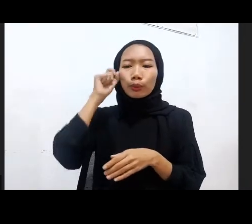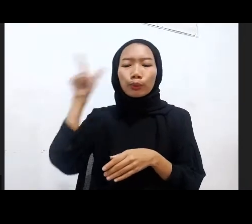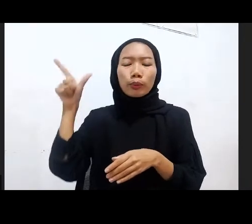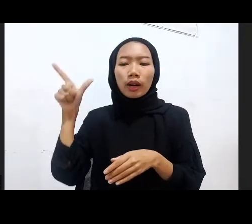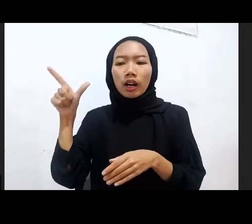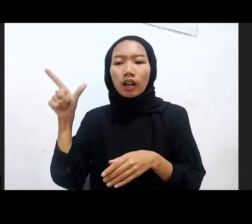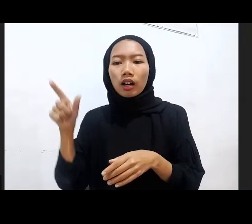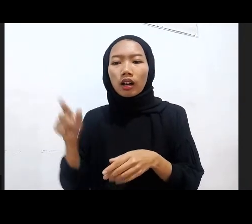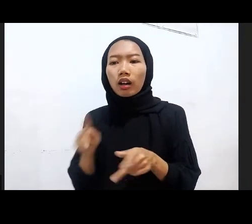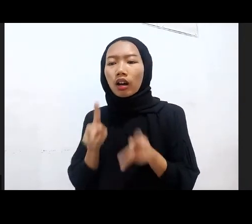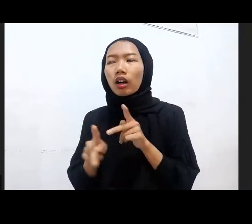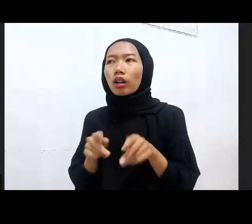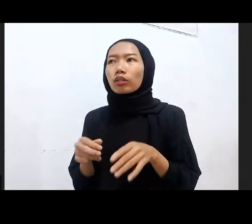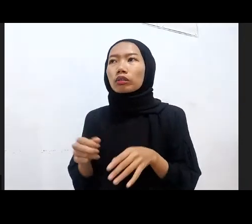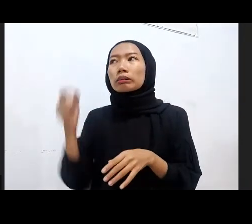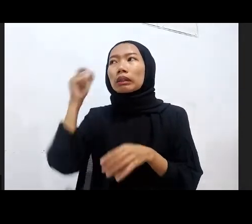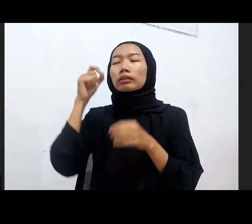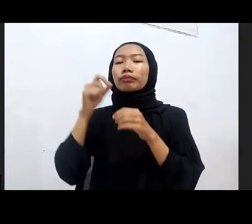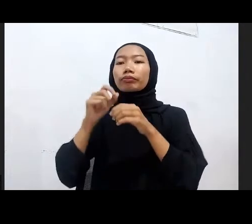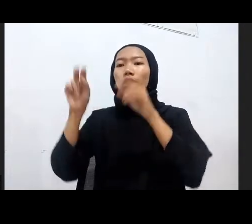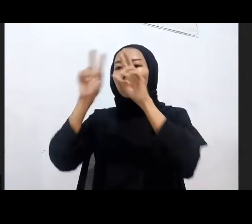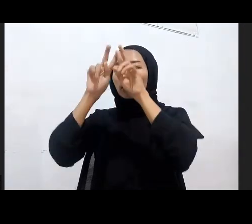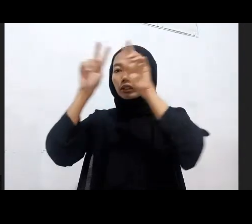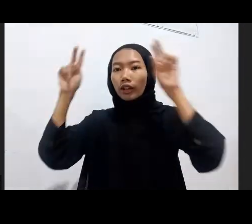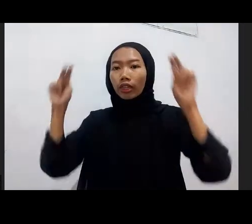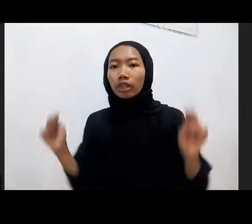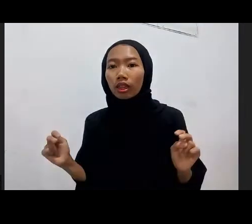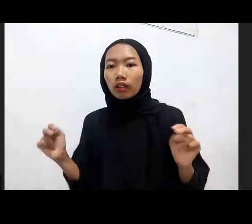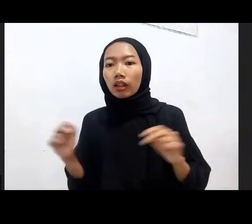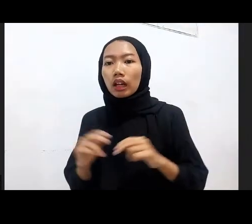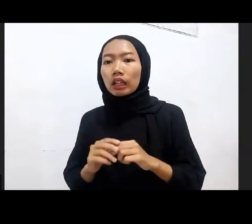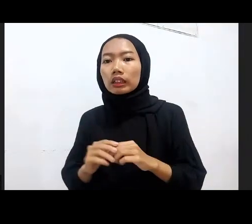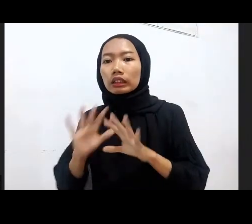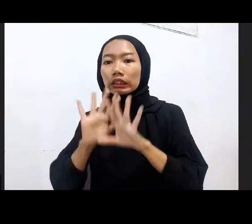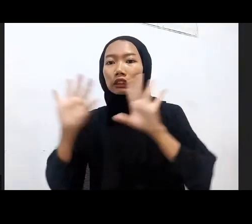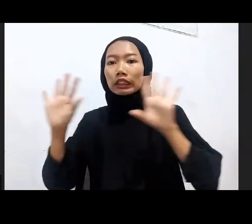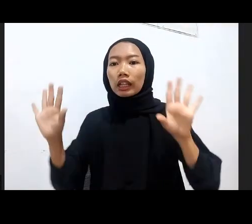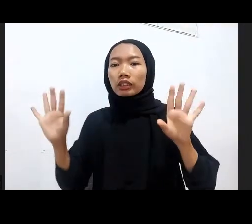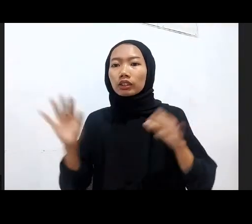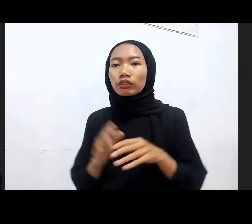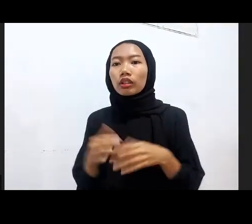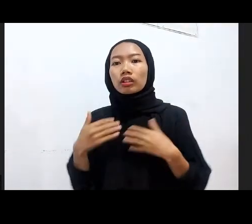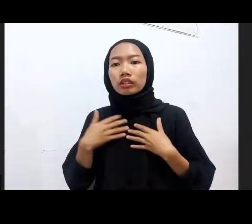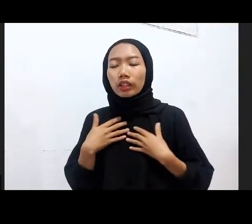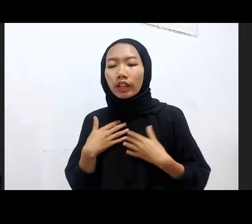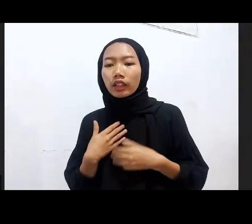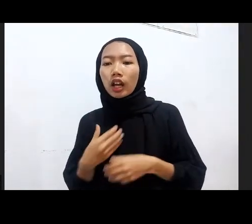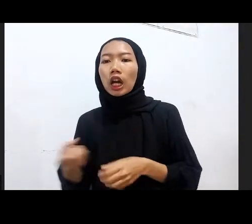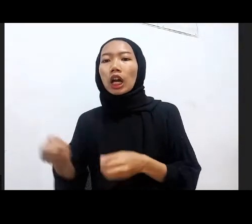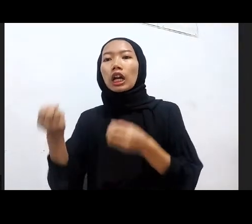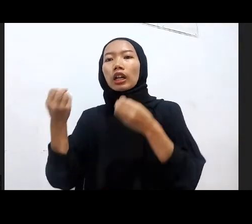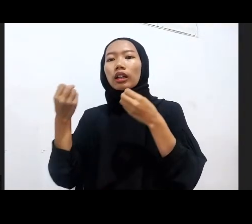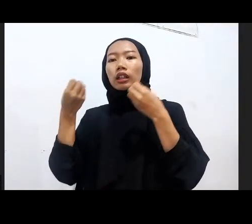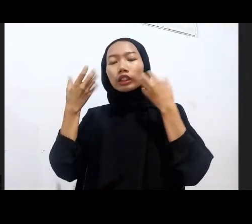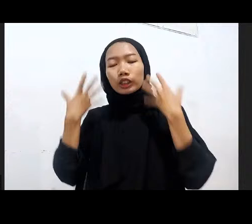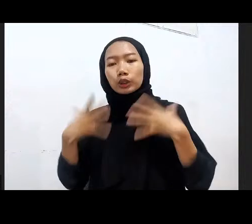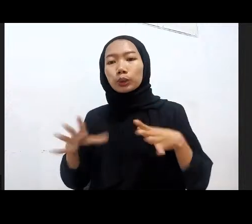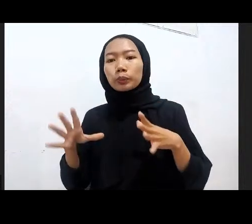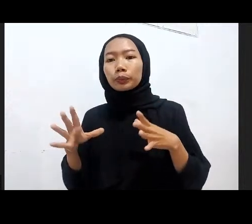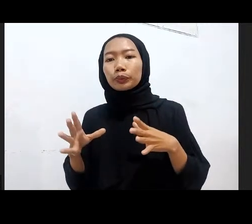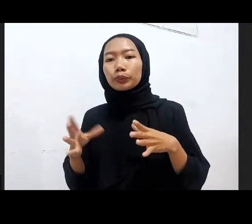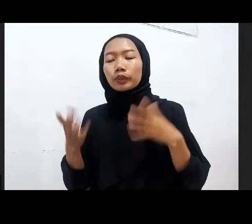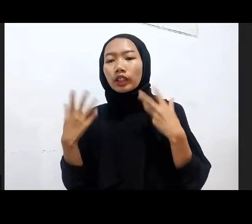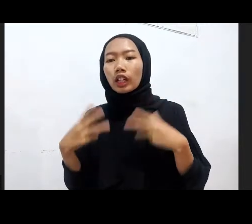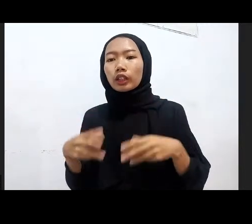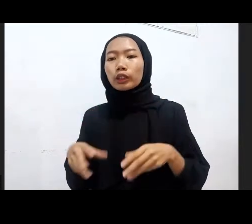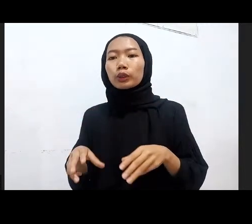I traveled. The last time I came to Indonesia was to talk about the NDIS and the economic benefits of